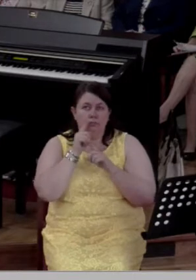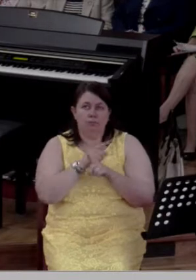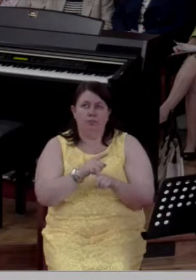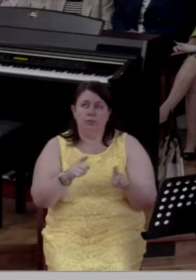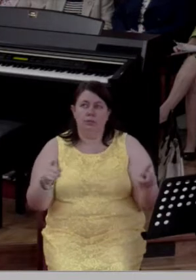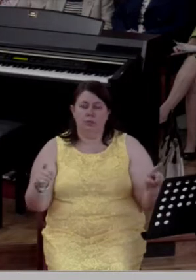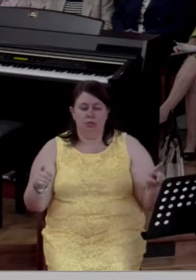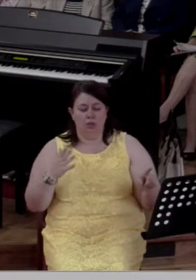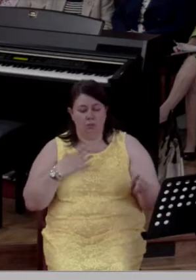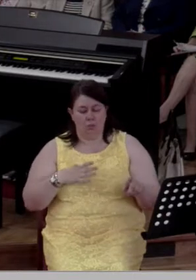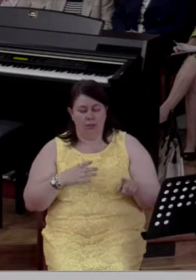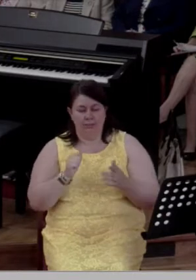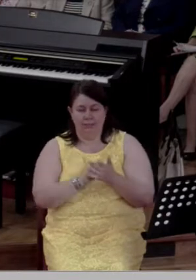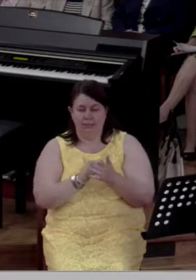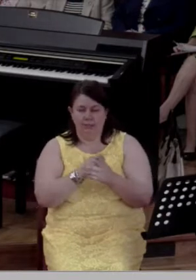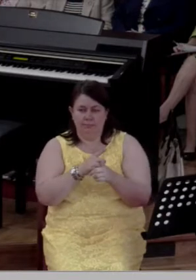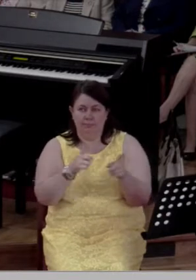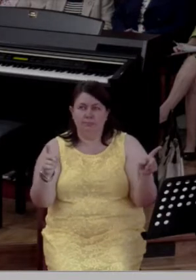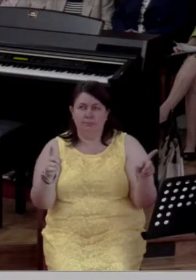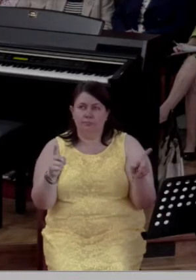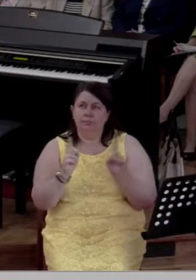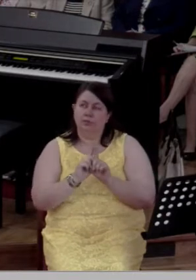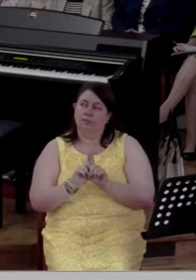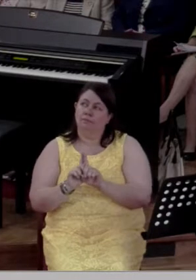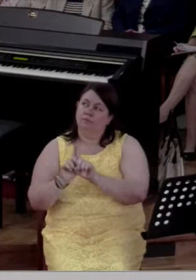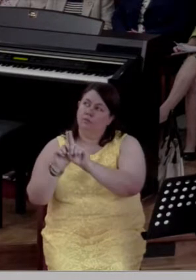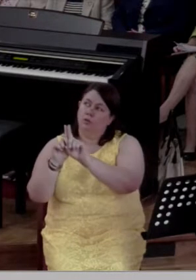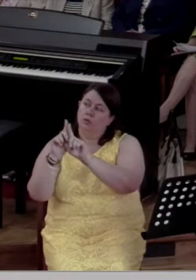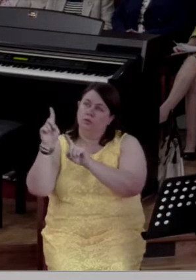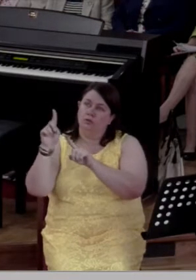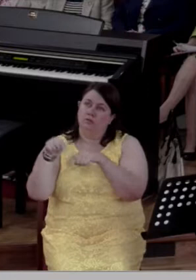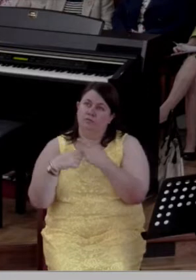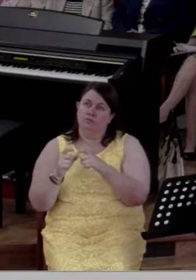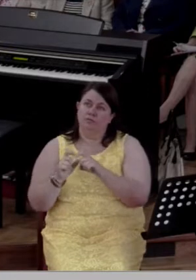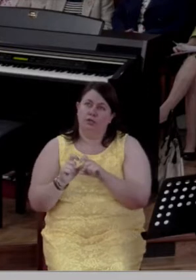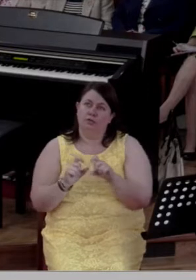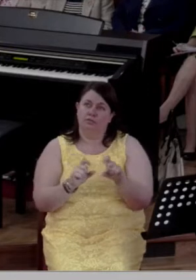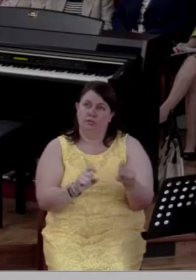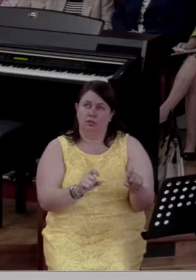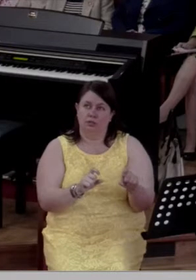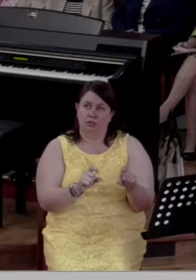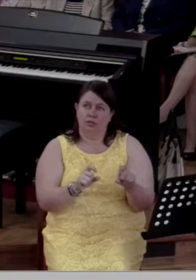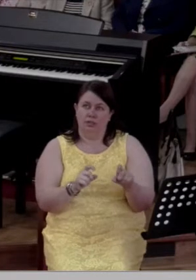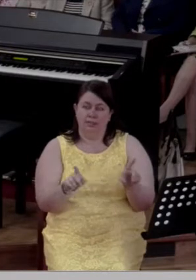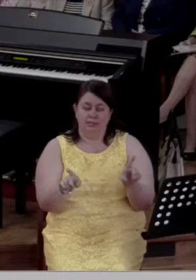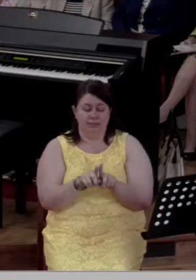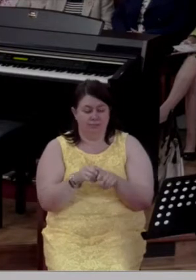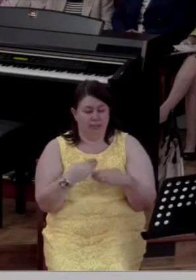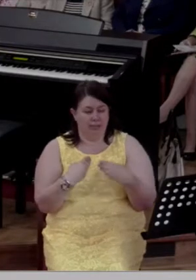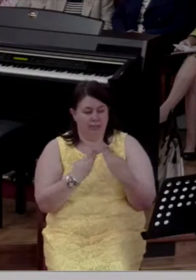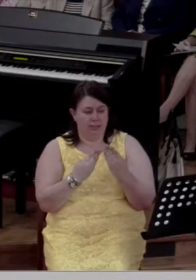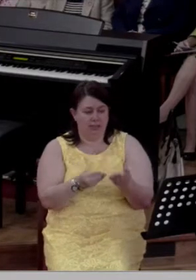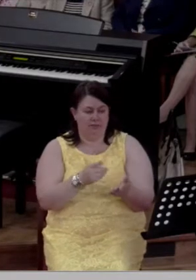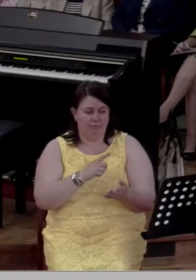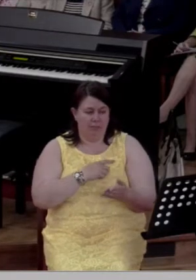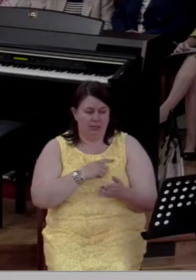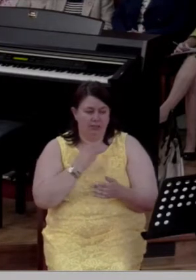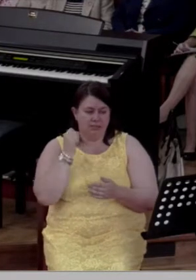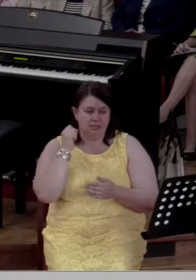and keep their hearts loyal to you. And give my son Solomon the wholehearted